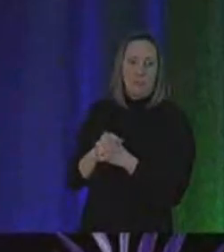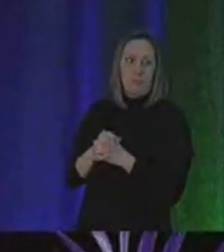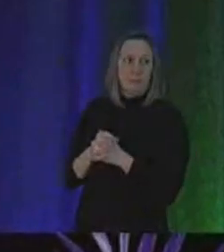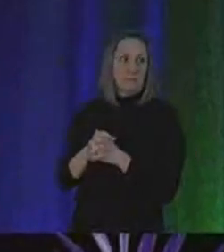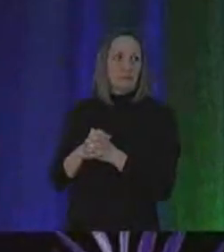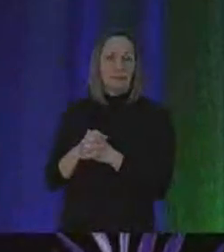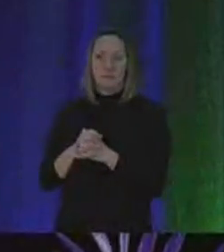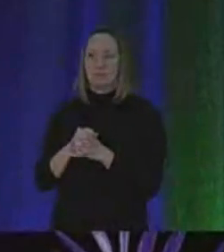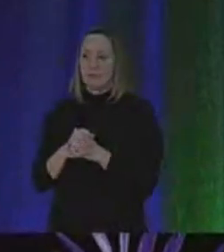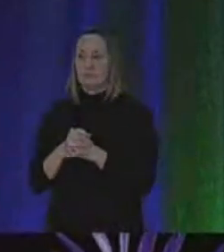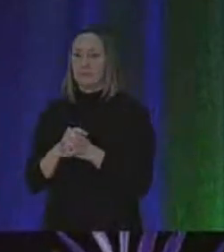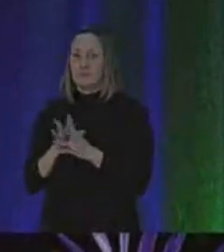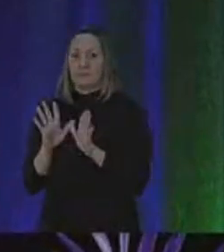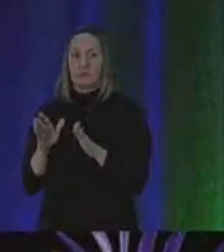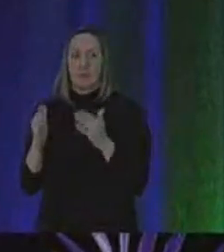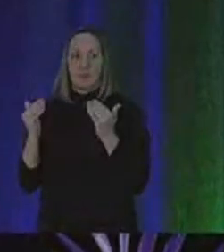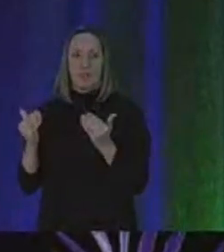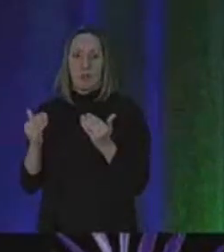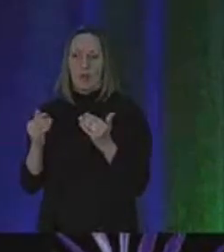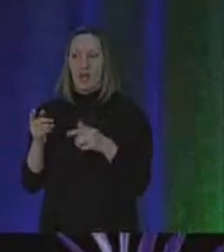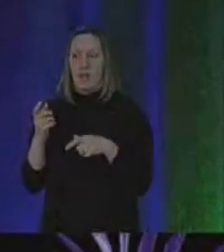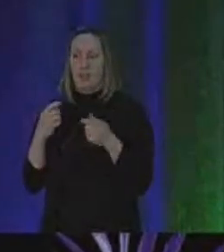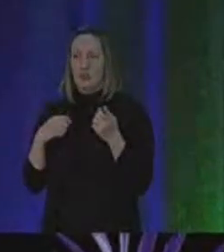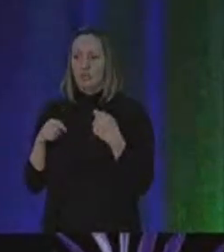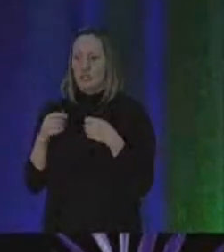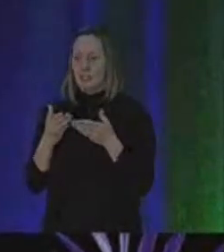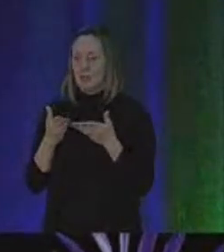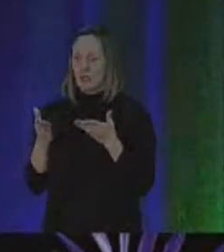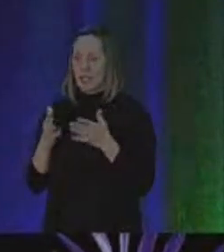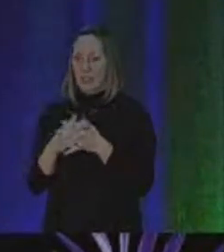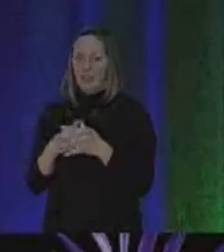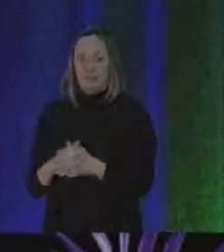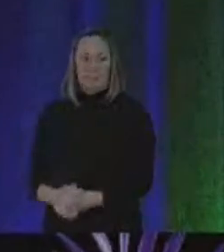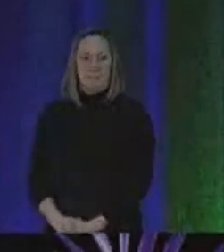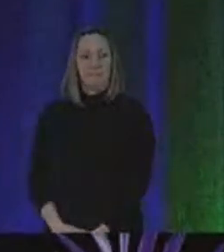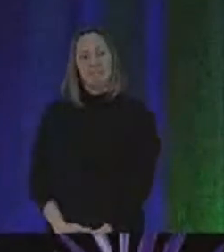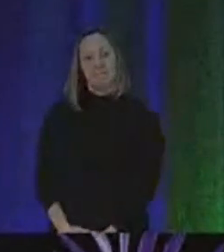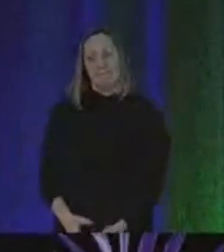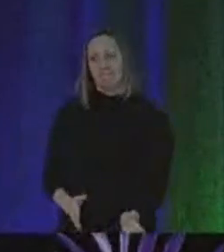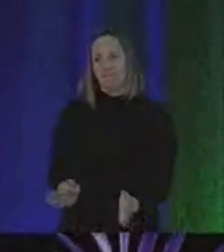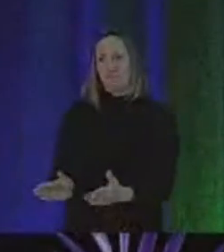Let me go ahead and switch things over here.